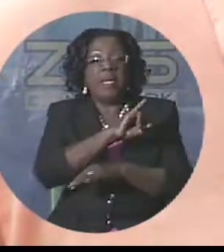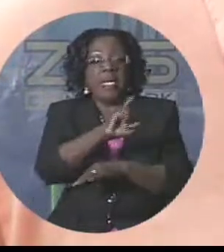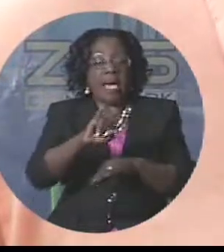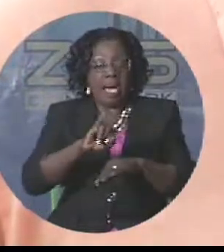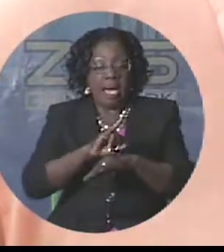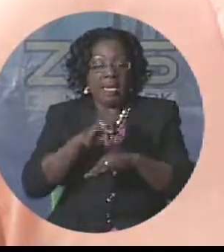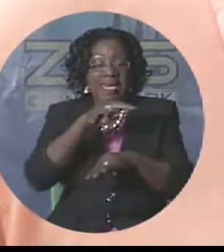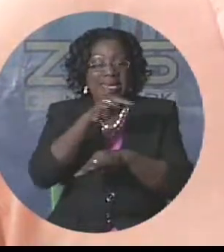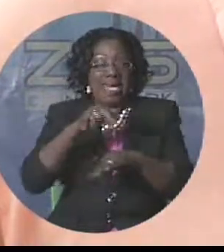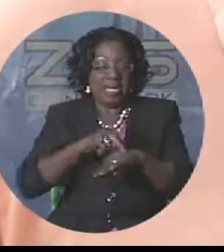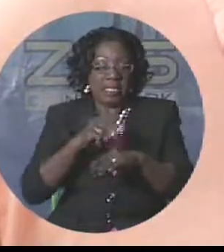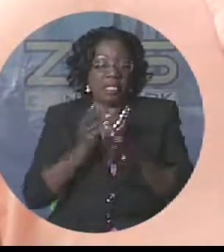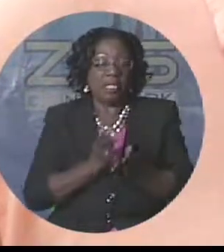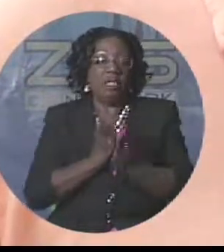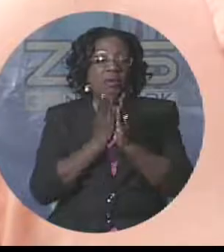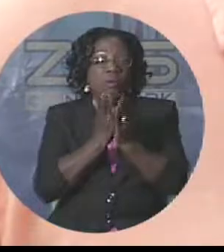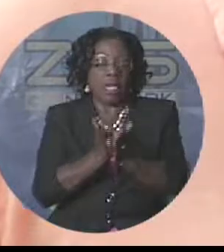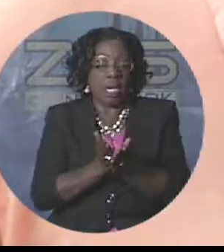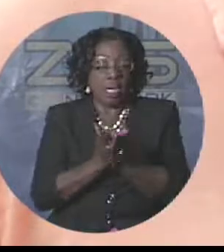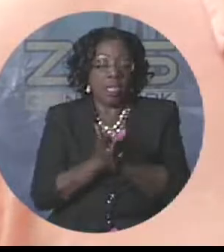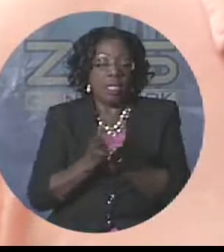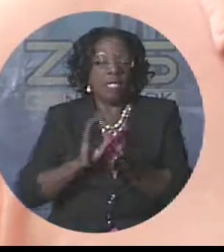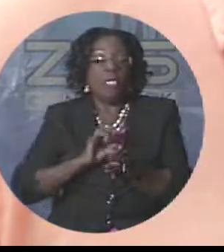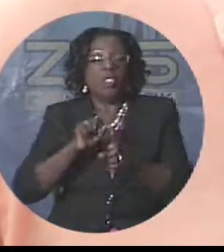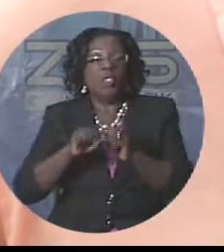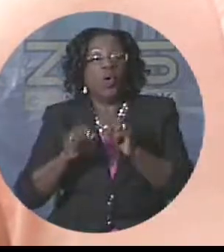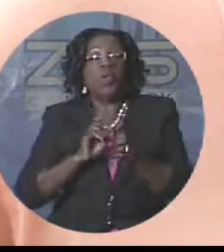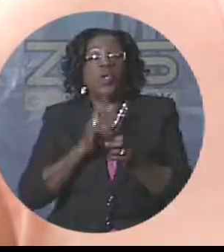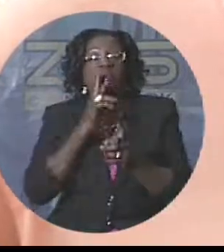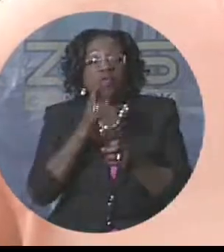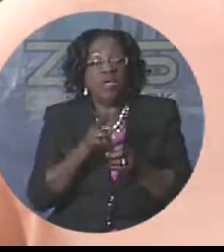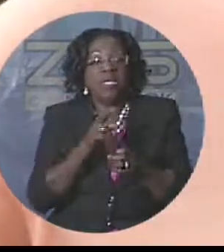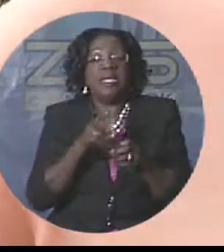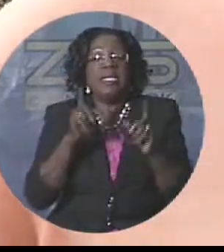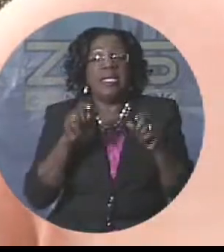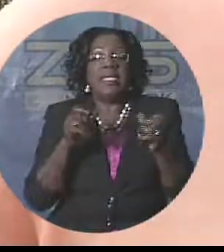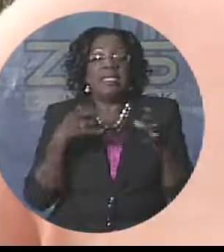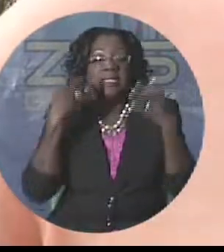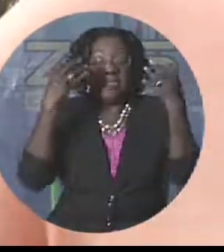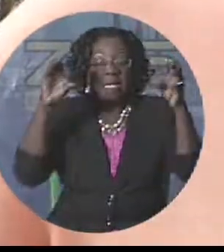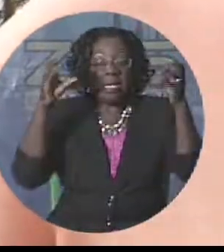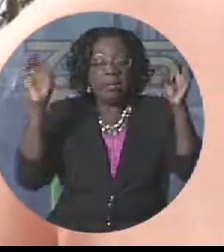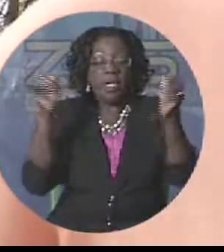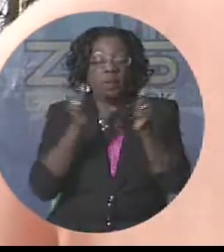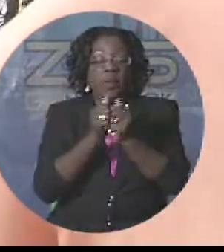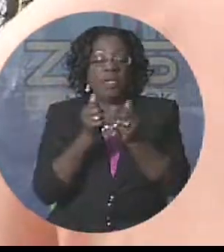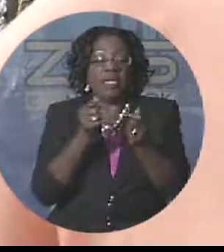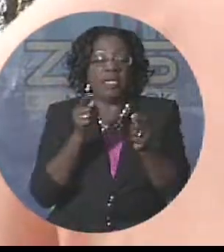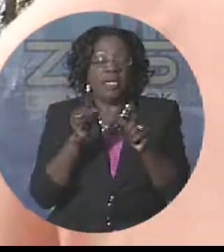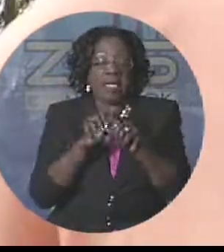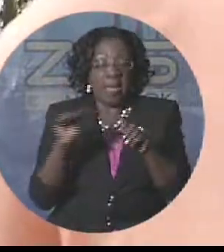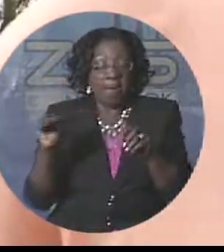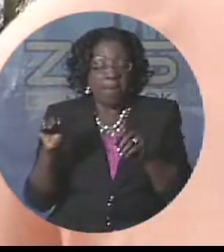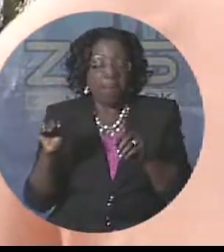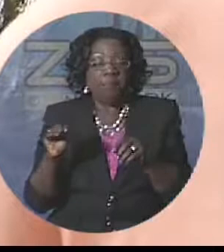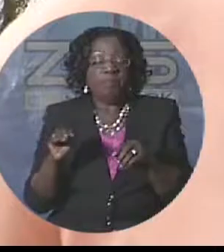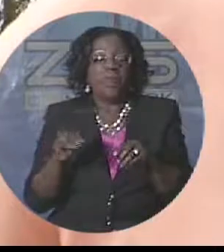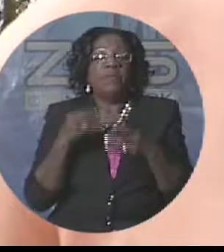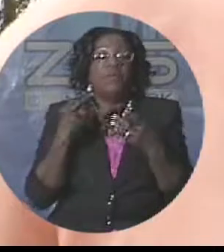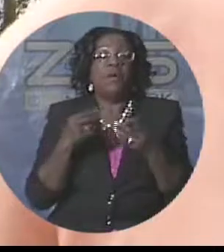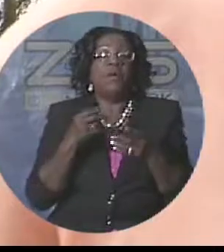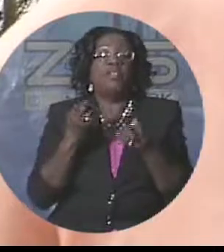came together. And so we really ought to give them their props to be lasting this long with the kind